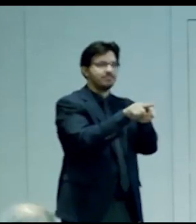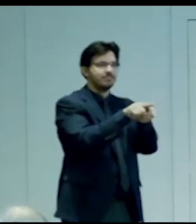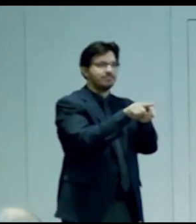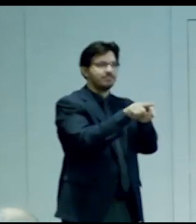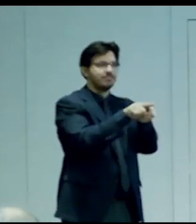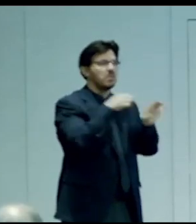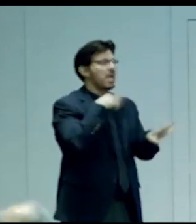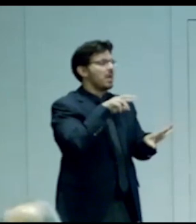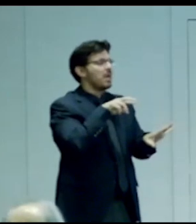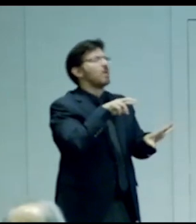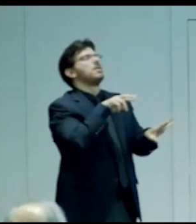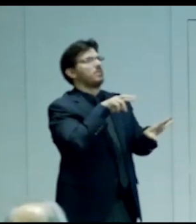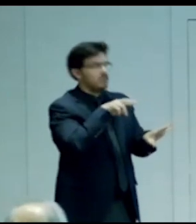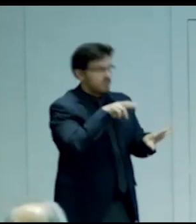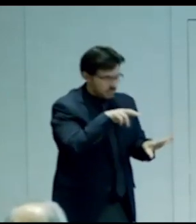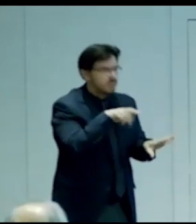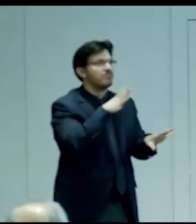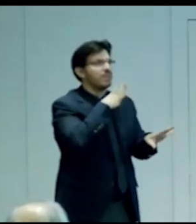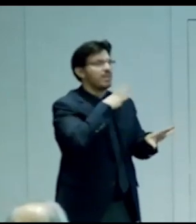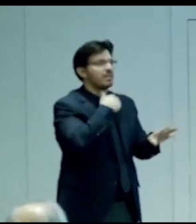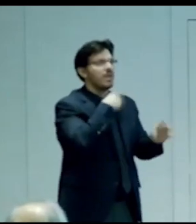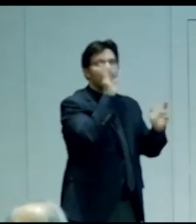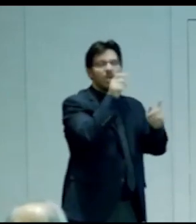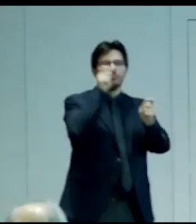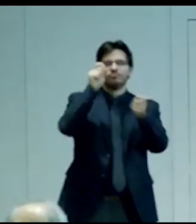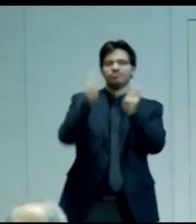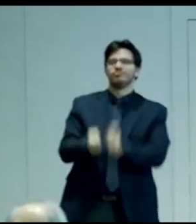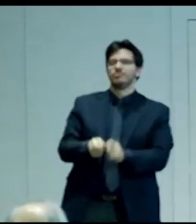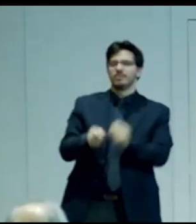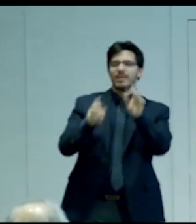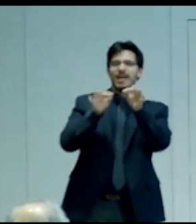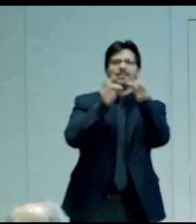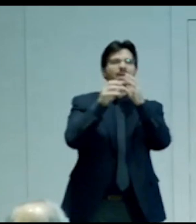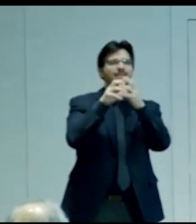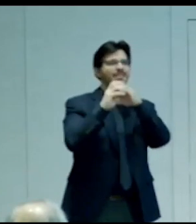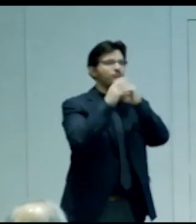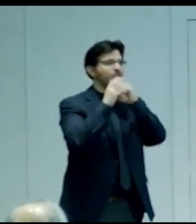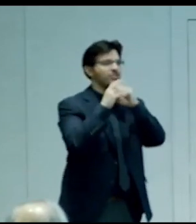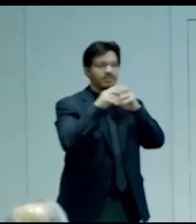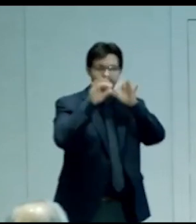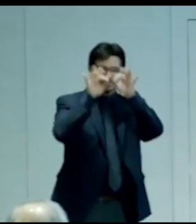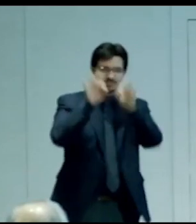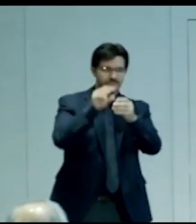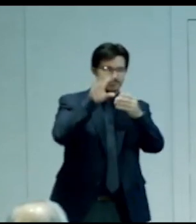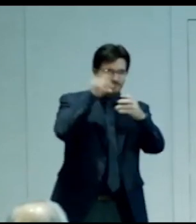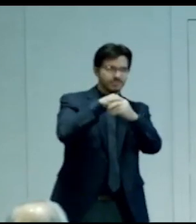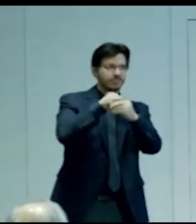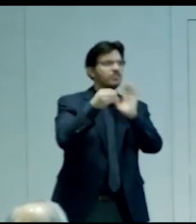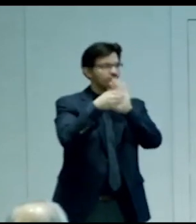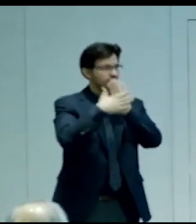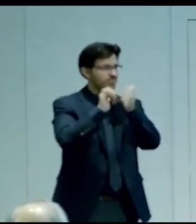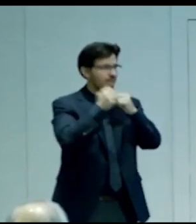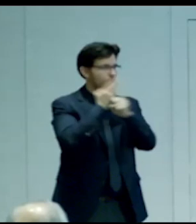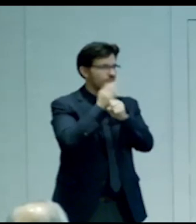one more look and one more go at this analysis and define intersectionality. And I use intersectionality.